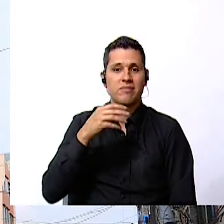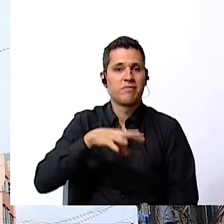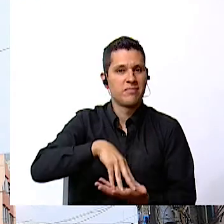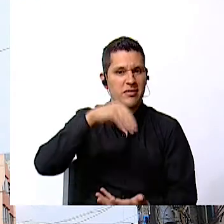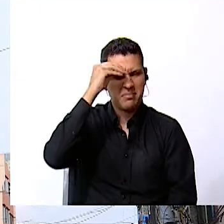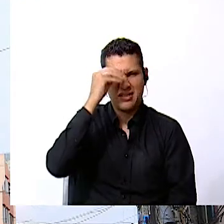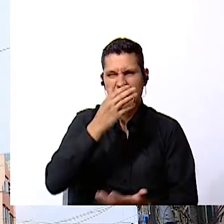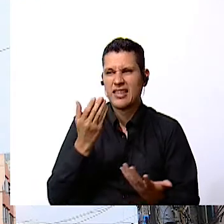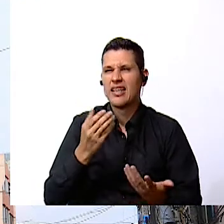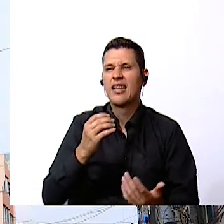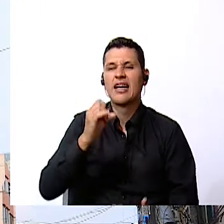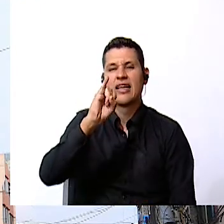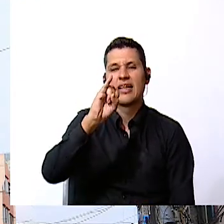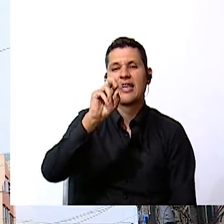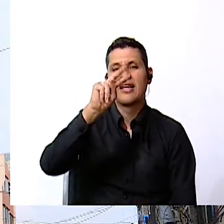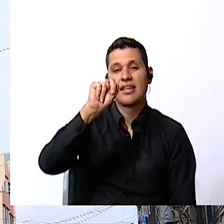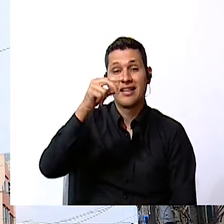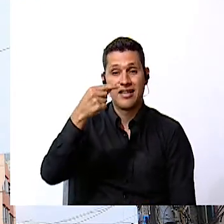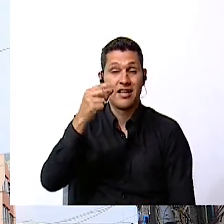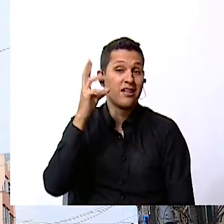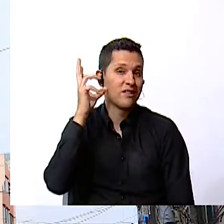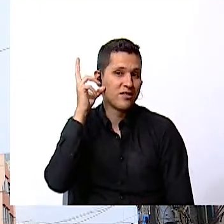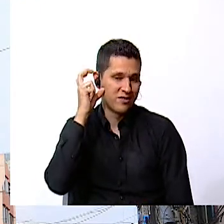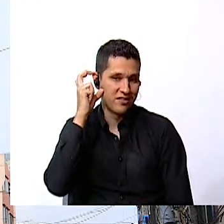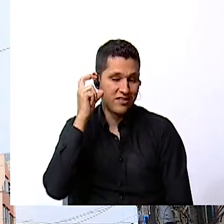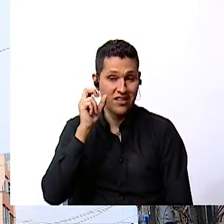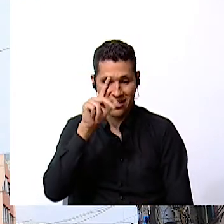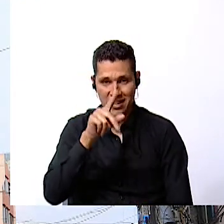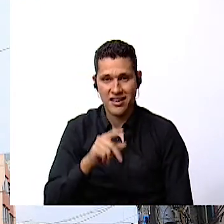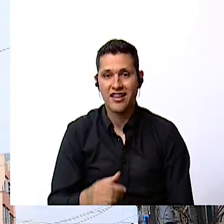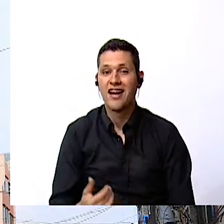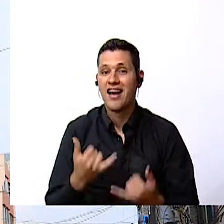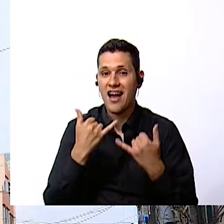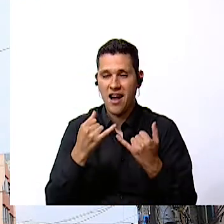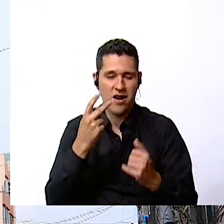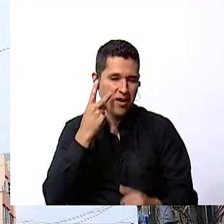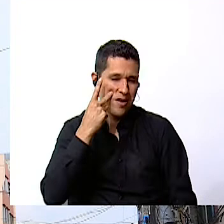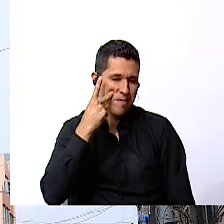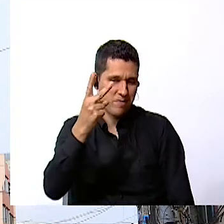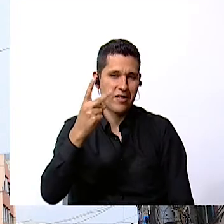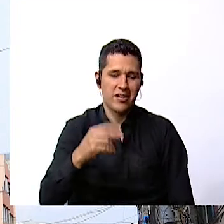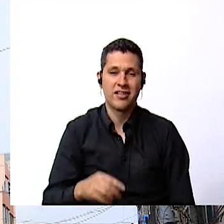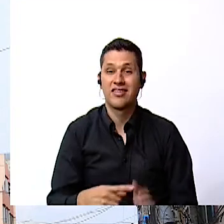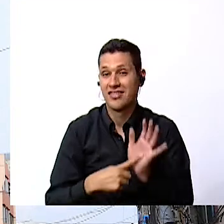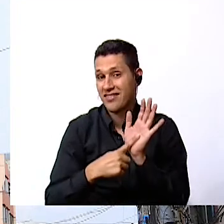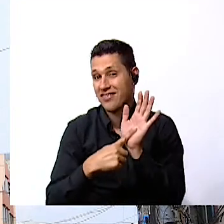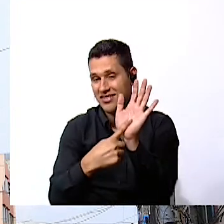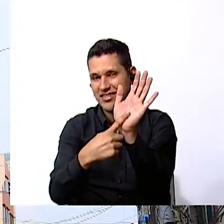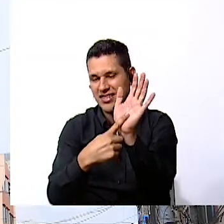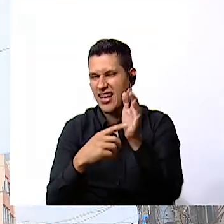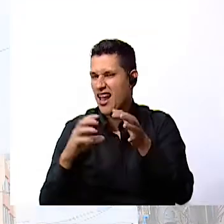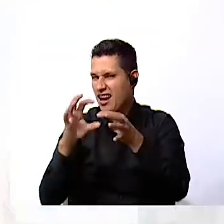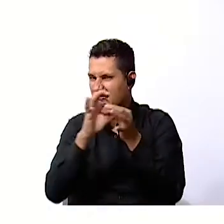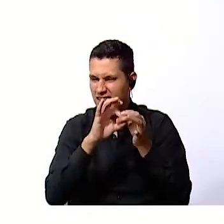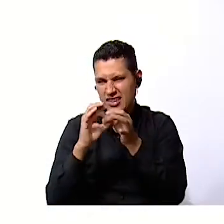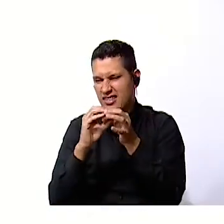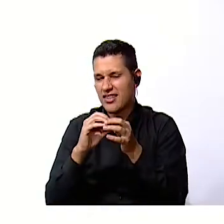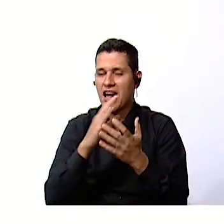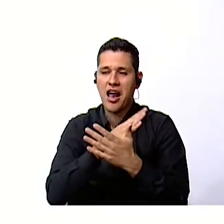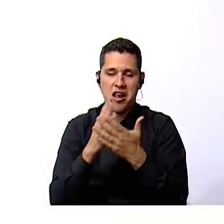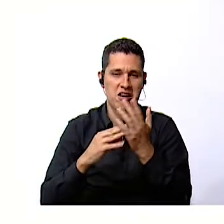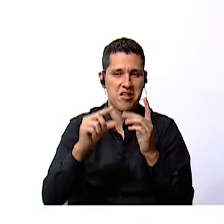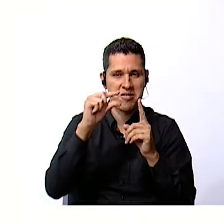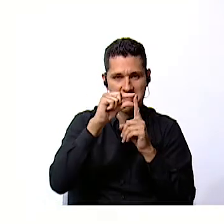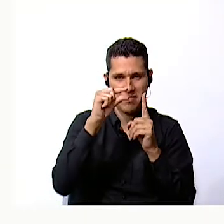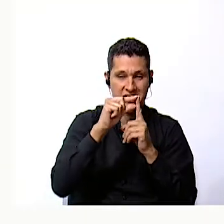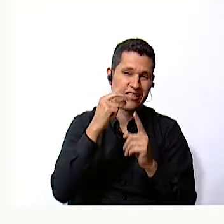the ING sound, okay? Now, let's look at this presentation about some words, okay? Here we